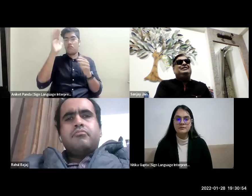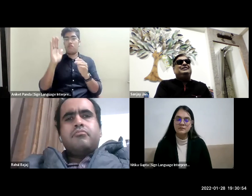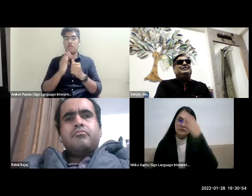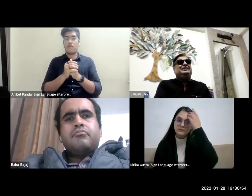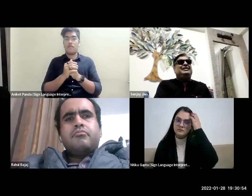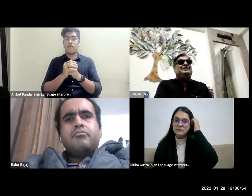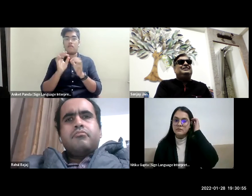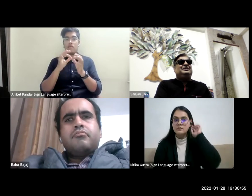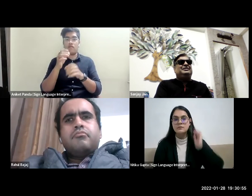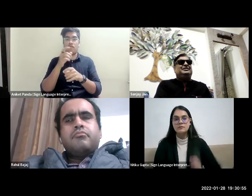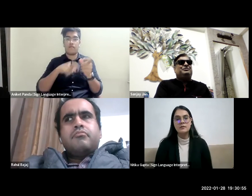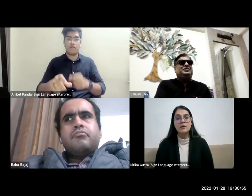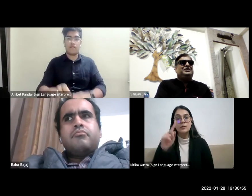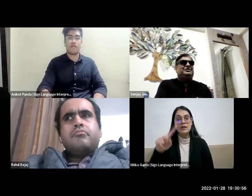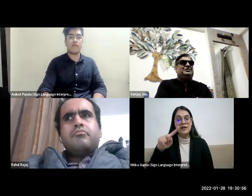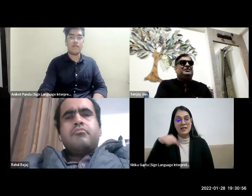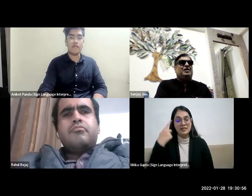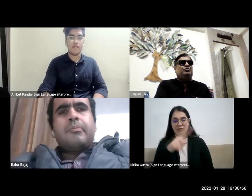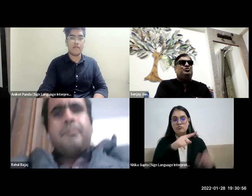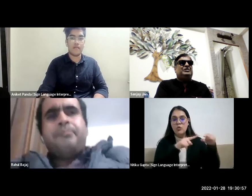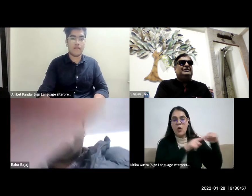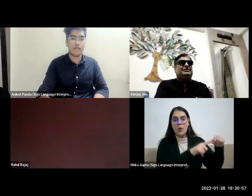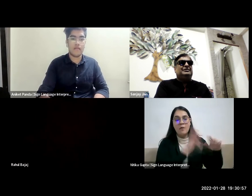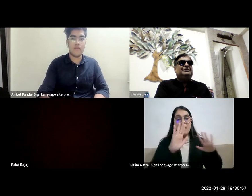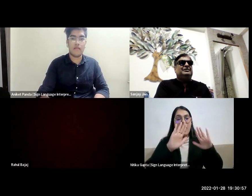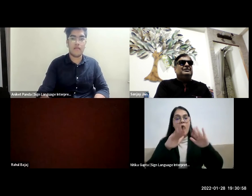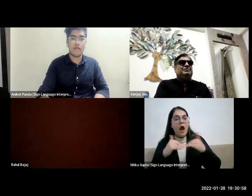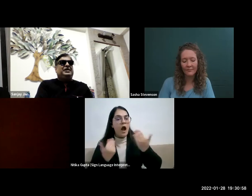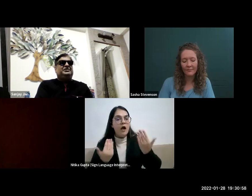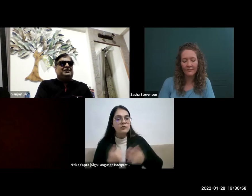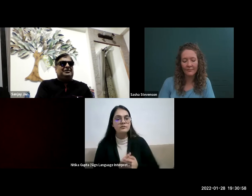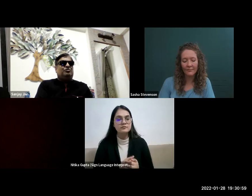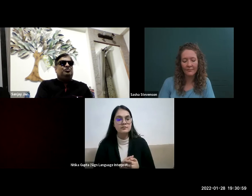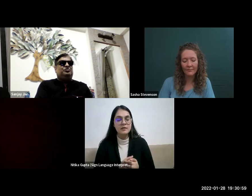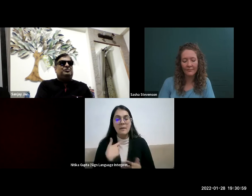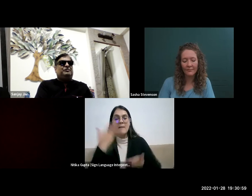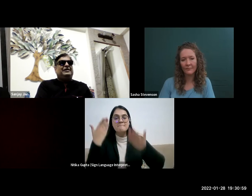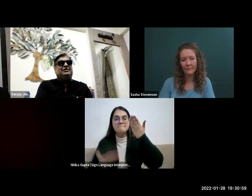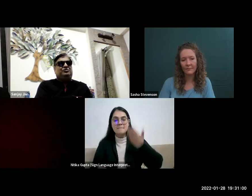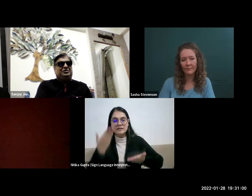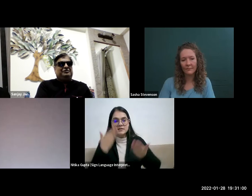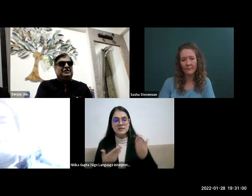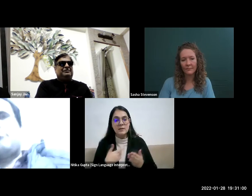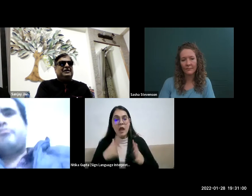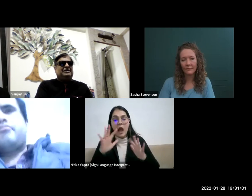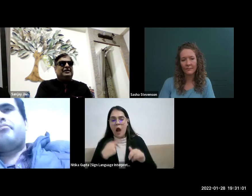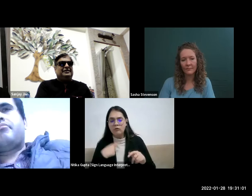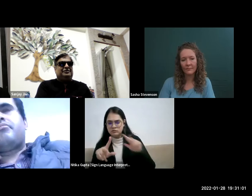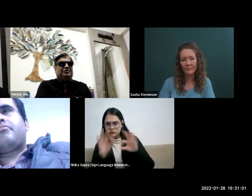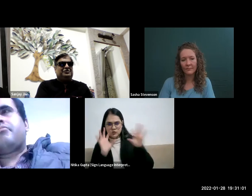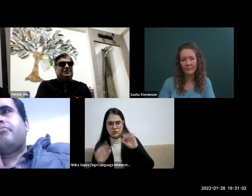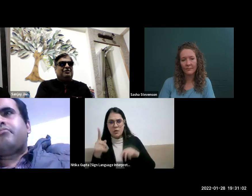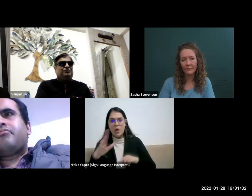And then this question, how to then measure, how to find out whether we are